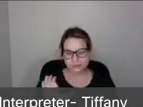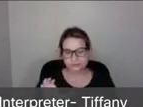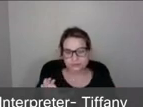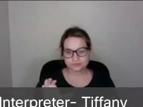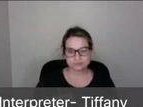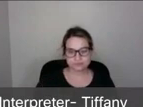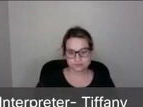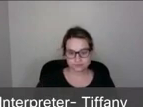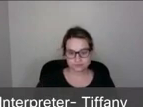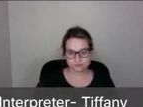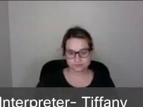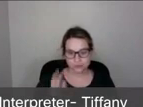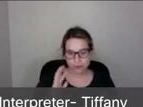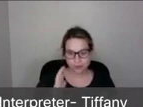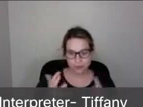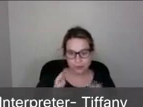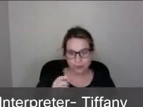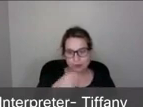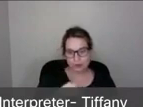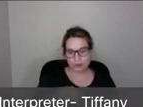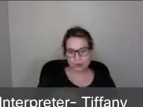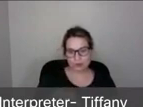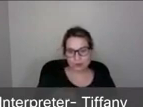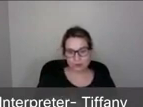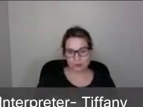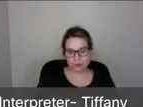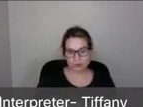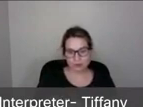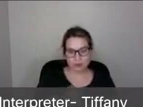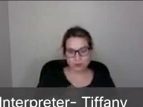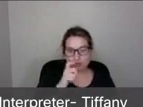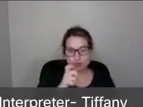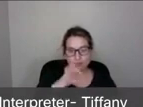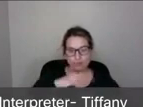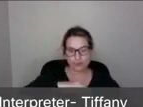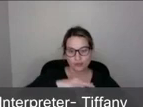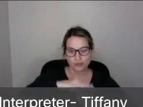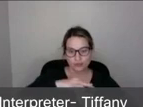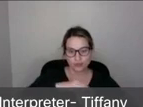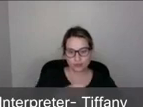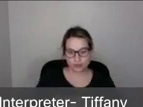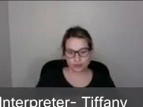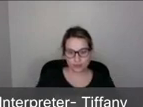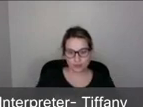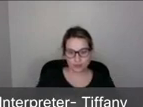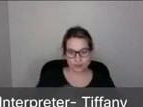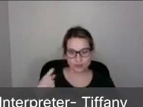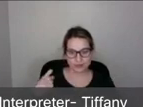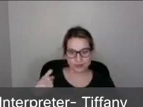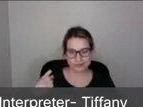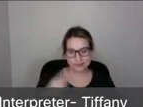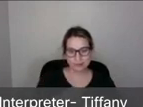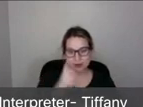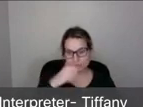a los de Glendale, to the ones in Glendale, quienes votan, who vote con hispanos como yo, with Hispanics like me.